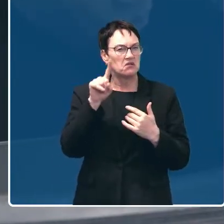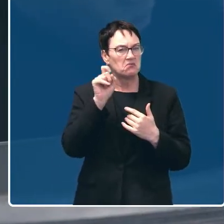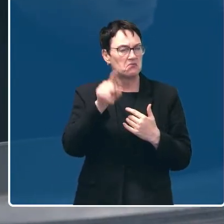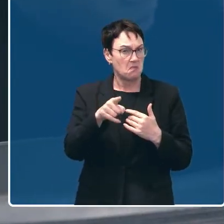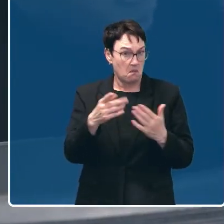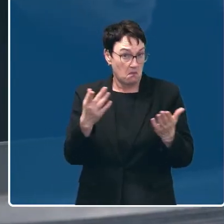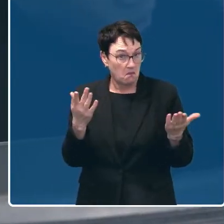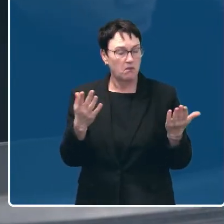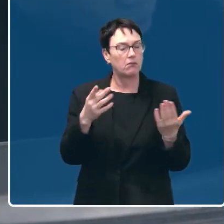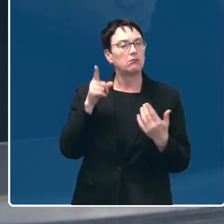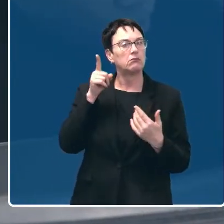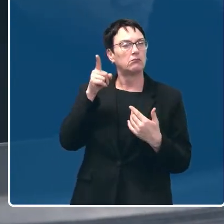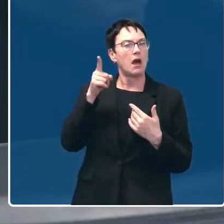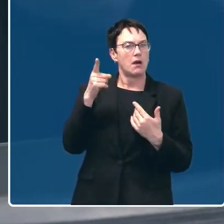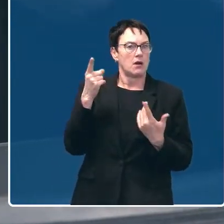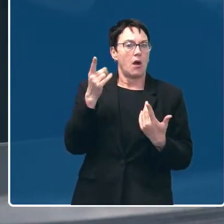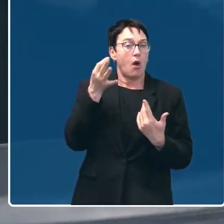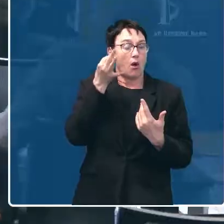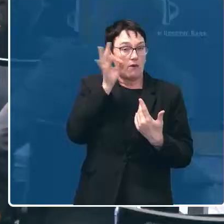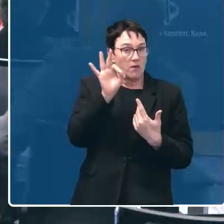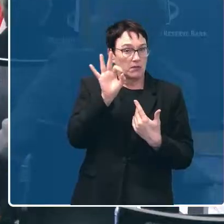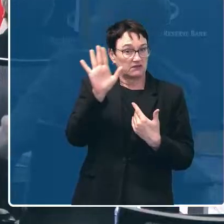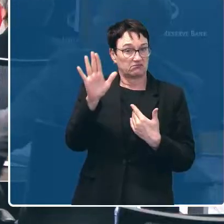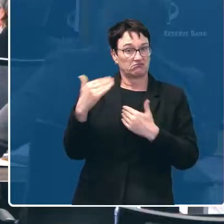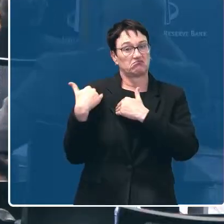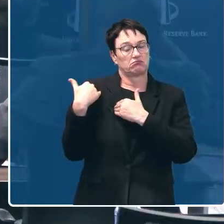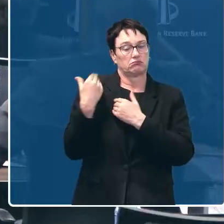and the Finance Minister? Thank you very much.